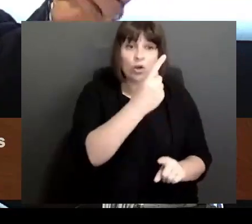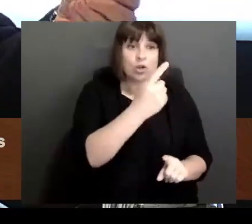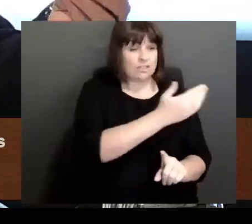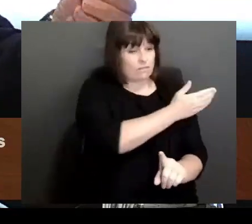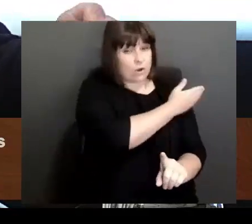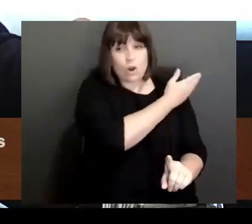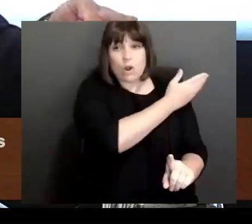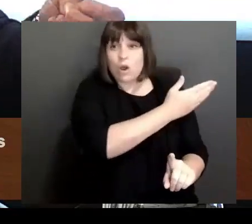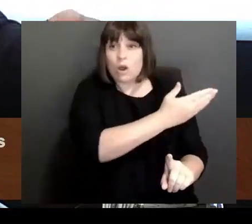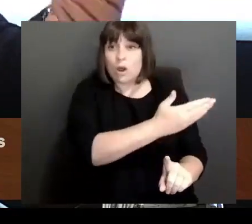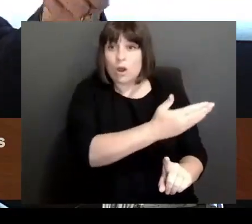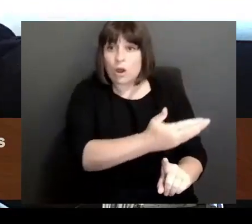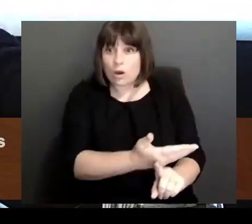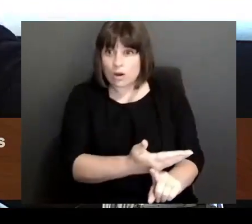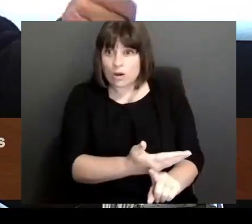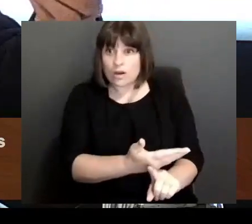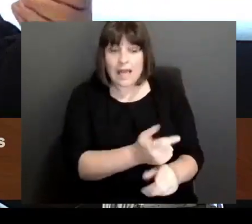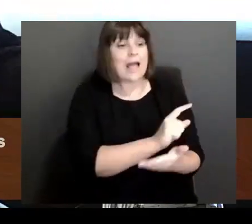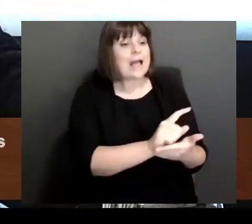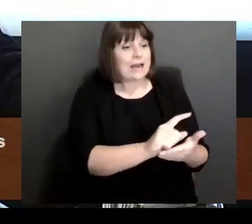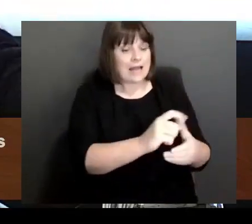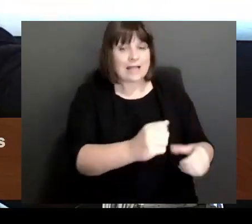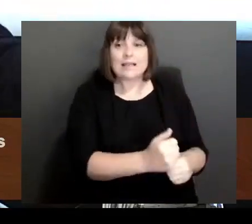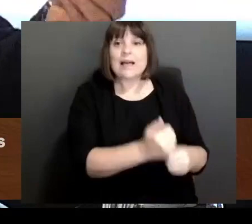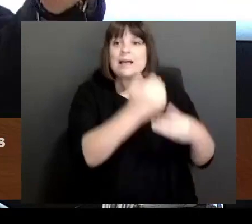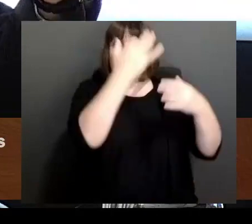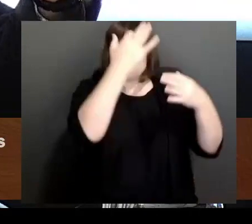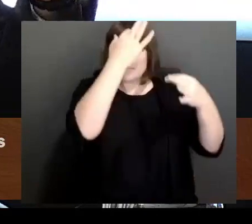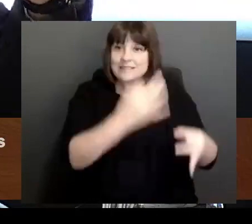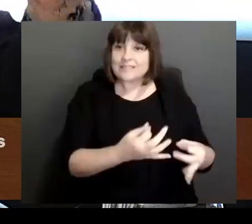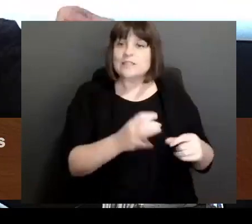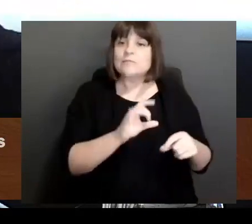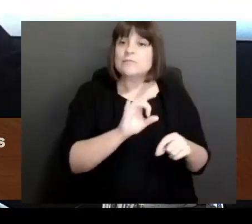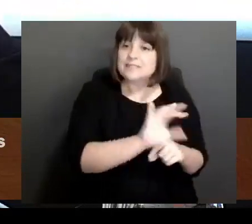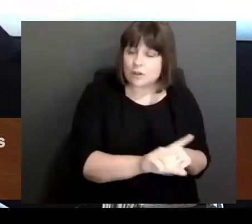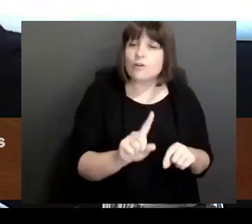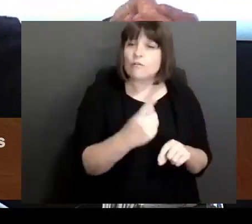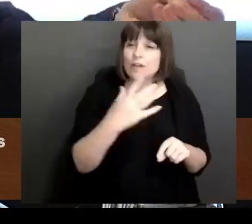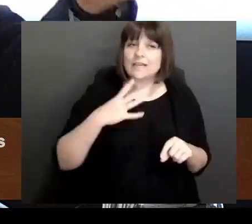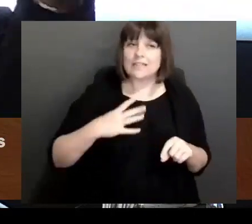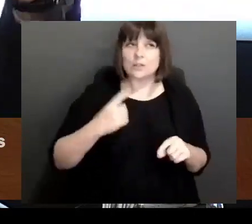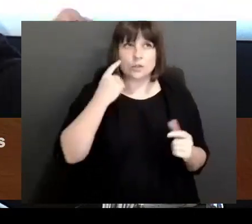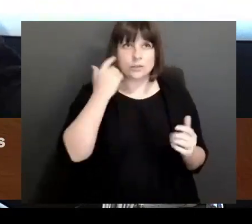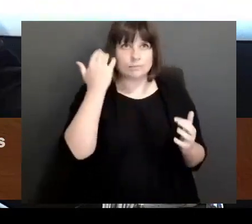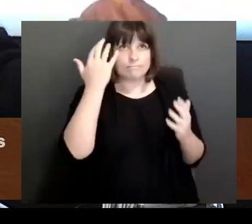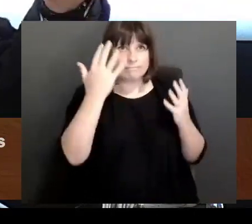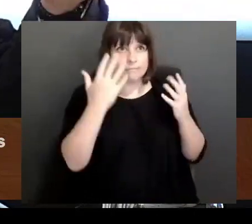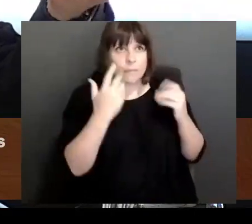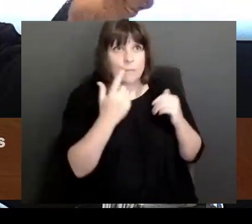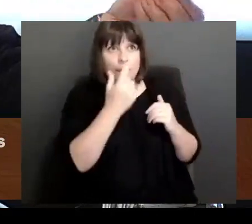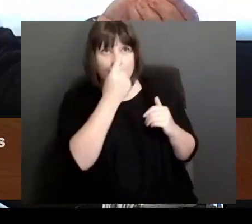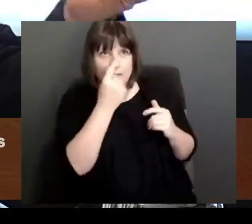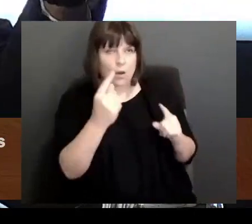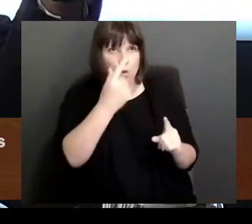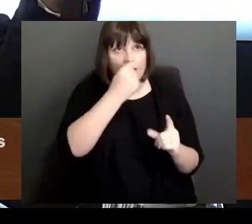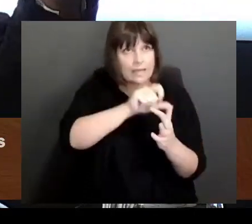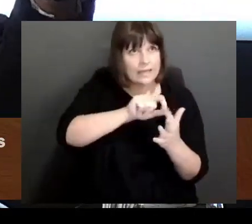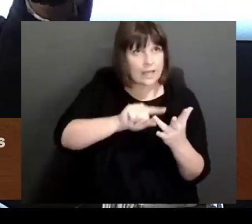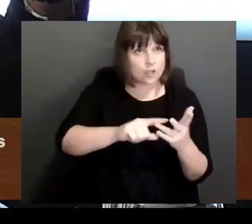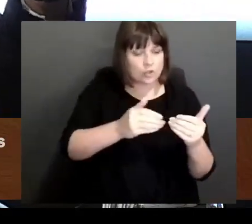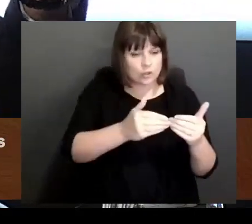to deal with capacity and capability and to be able to plan for how they can best